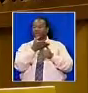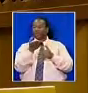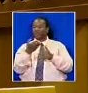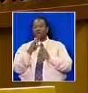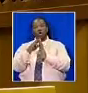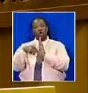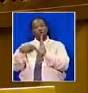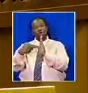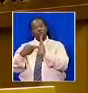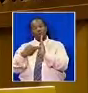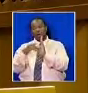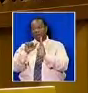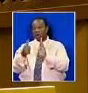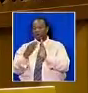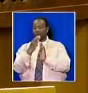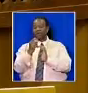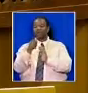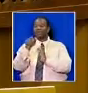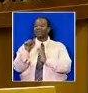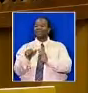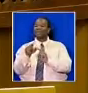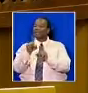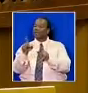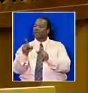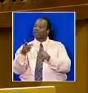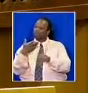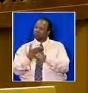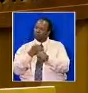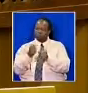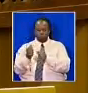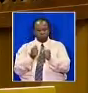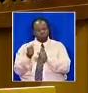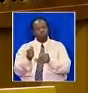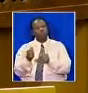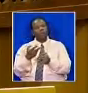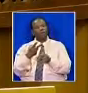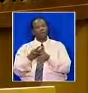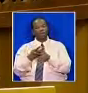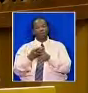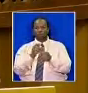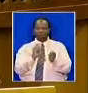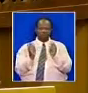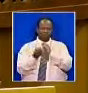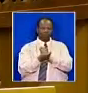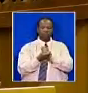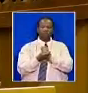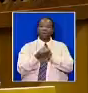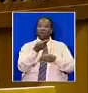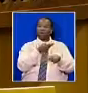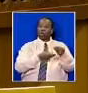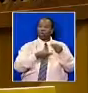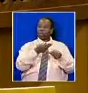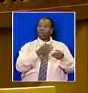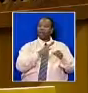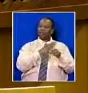importance as engines for economic growth and job creation in transforming the space economy and reversing our spatial legacy,